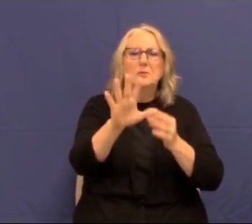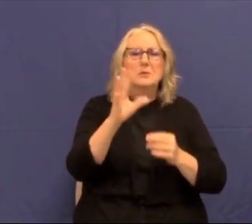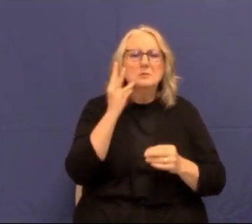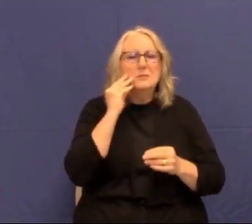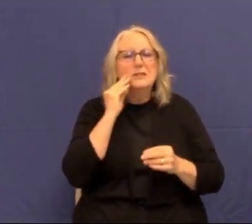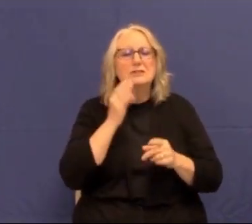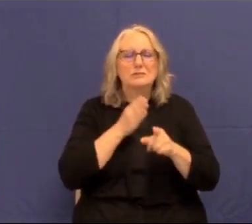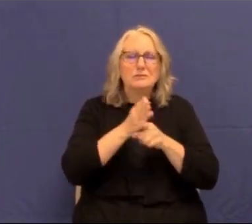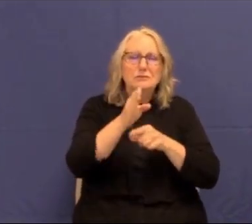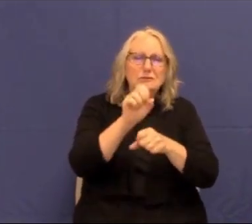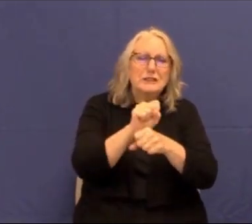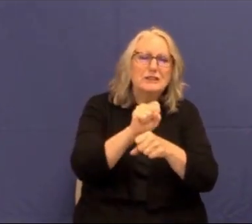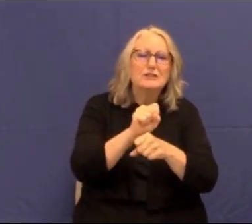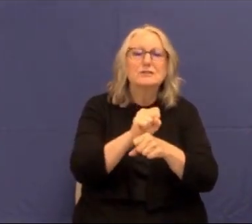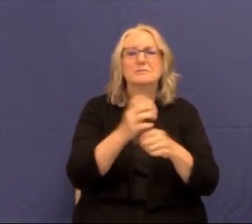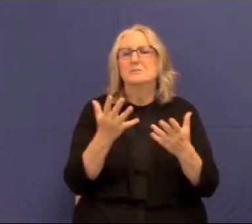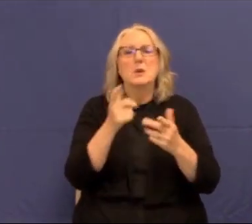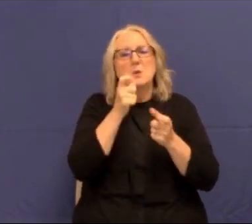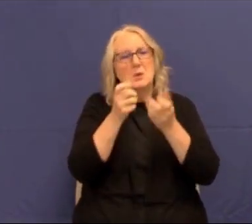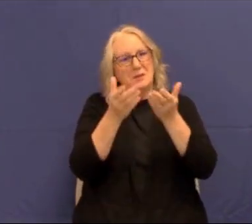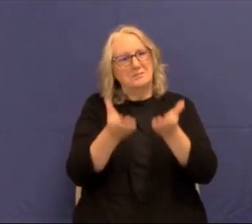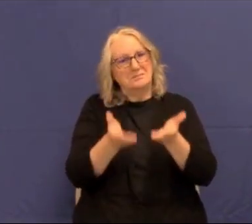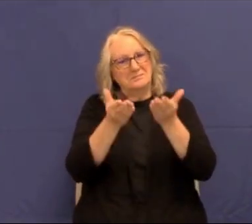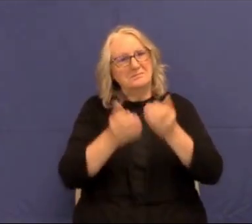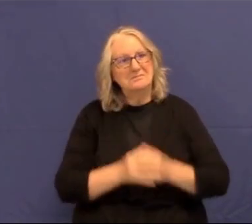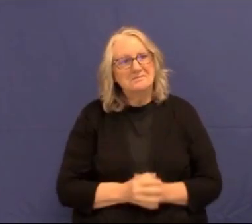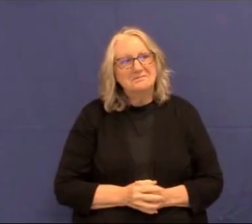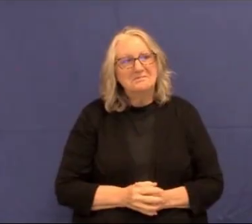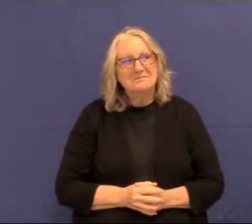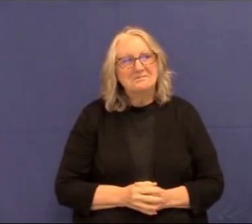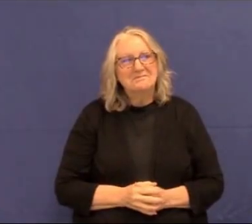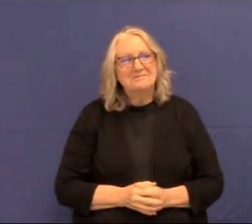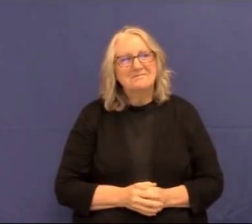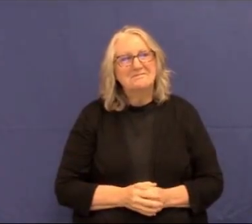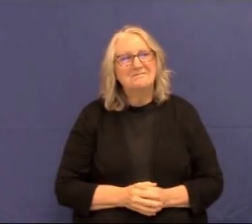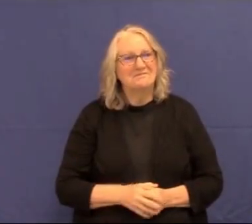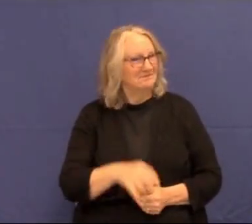about your experiences, career, kind of who you are?